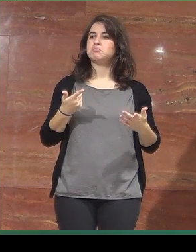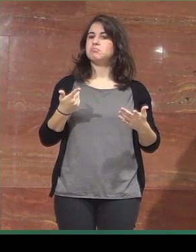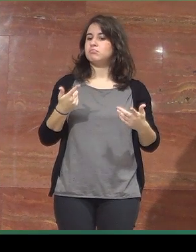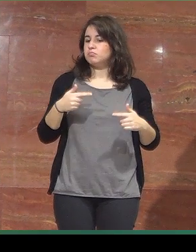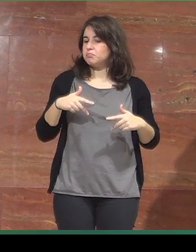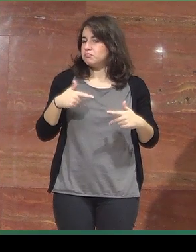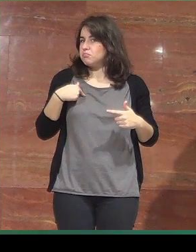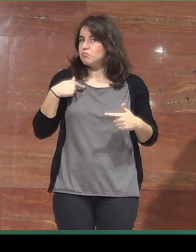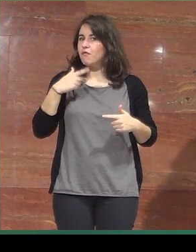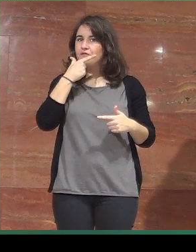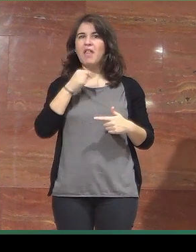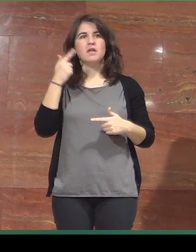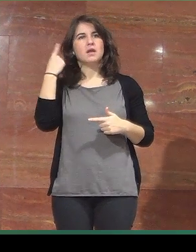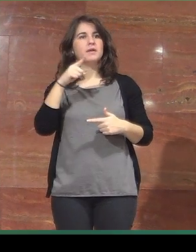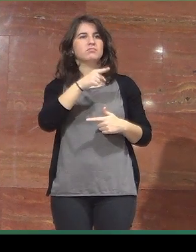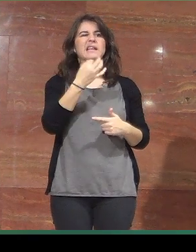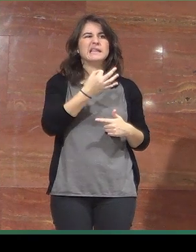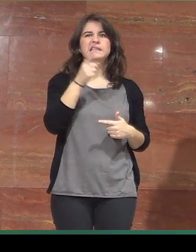this is a